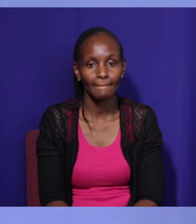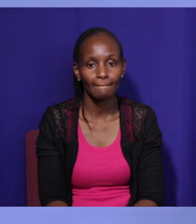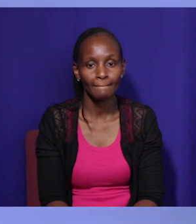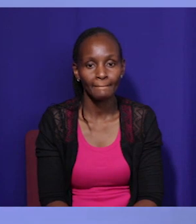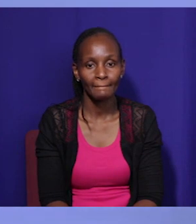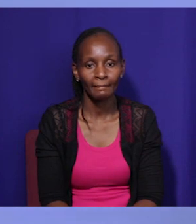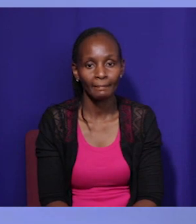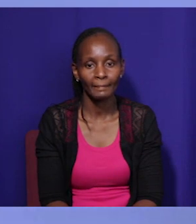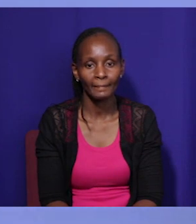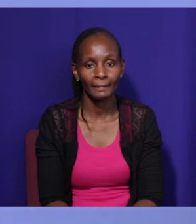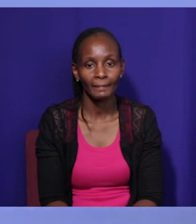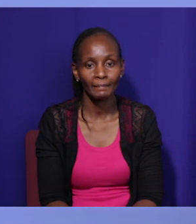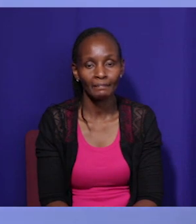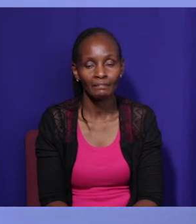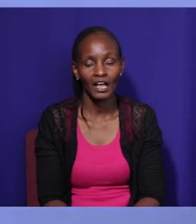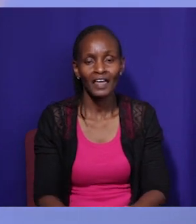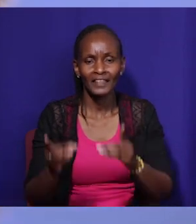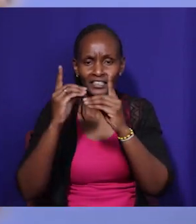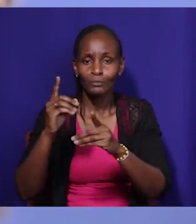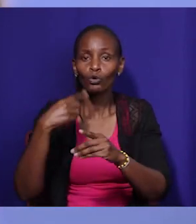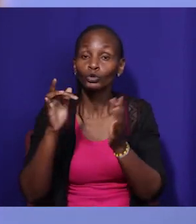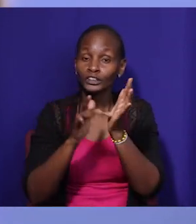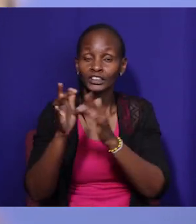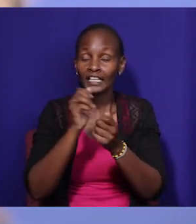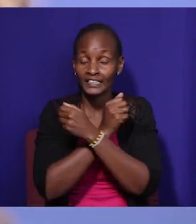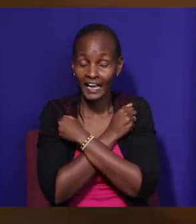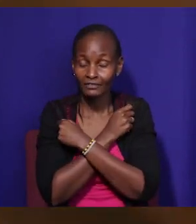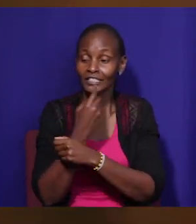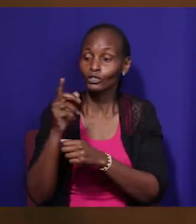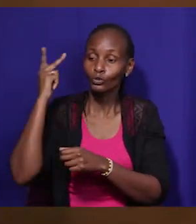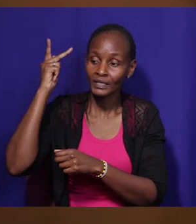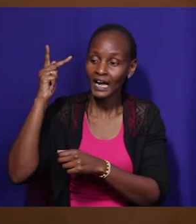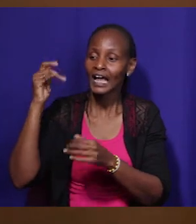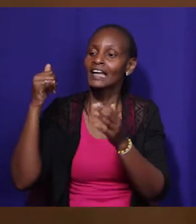The disciple whom Jesus loved said to Peter, "It is the Lord."